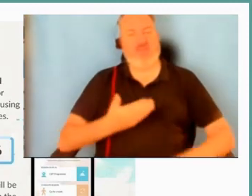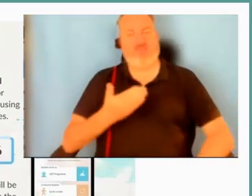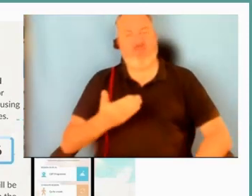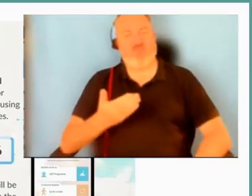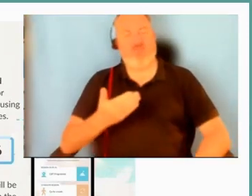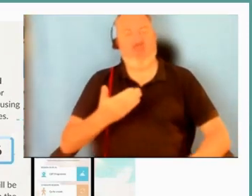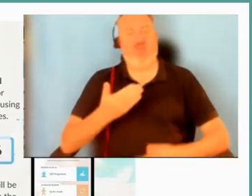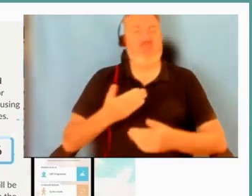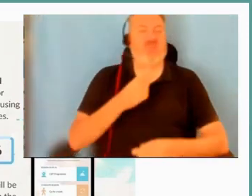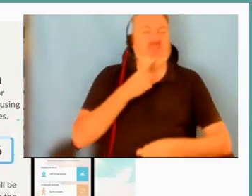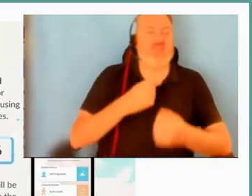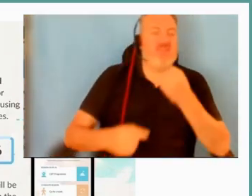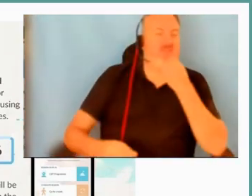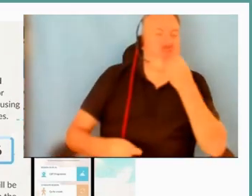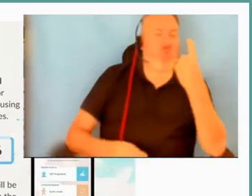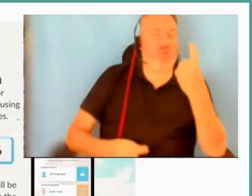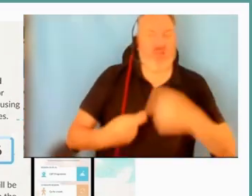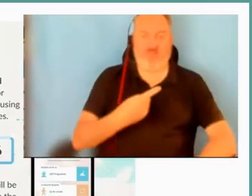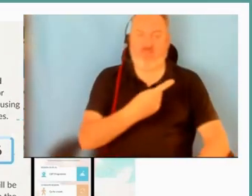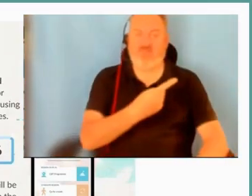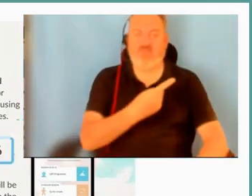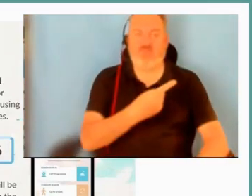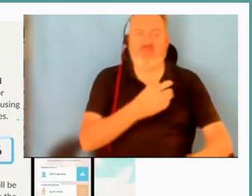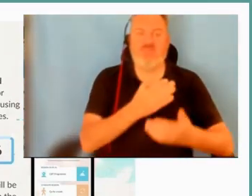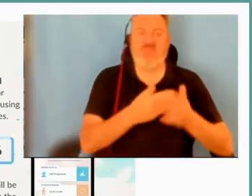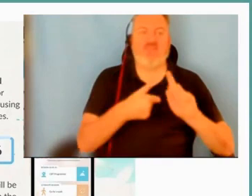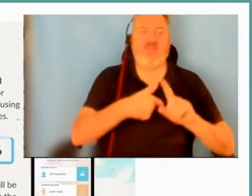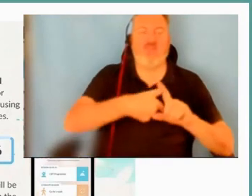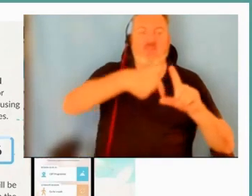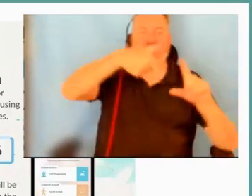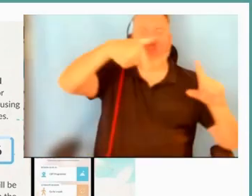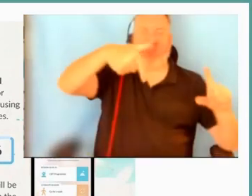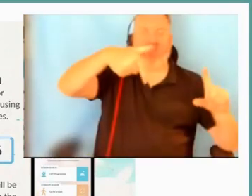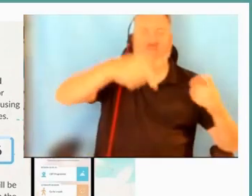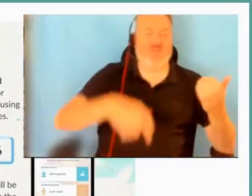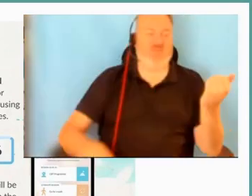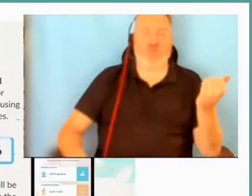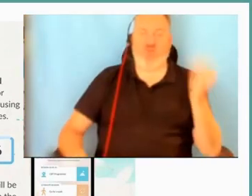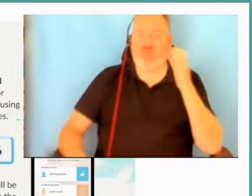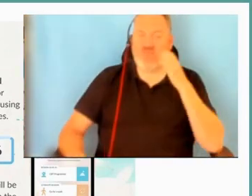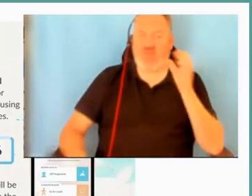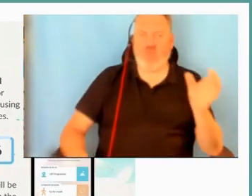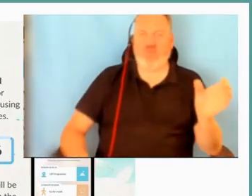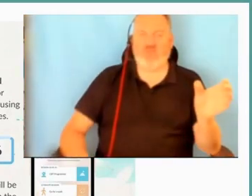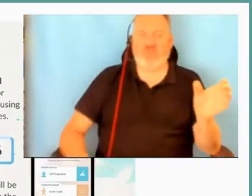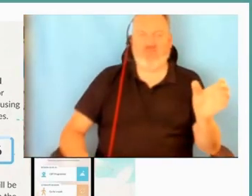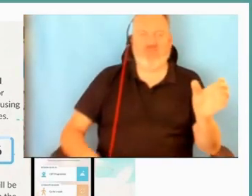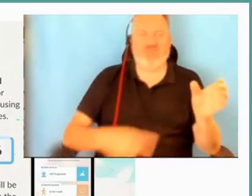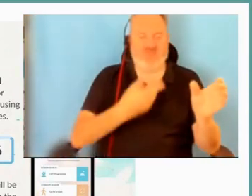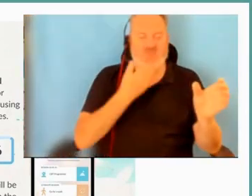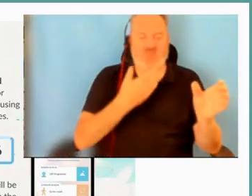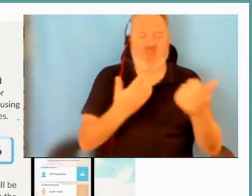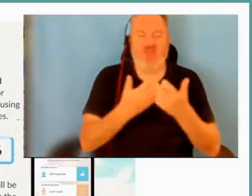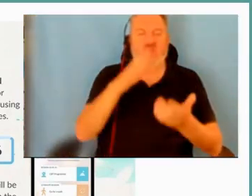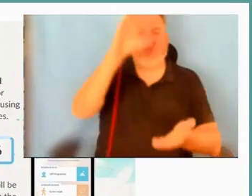screen where it says 1, and it just shows a picture of a phone, and it goes through how to download